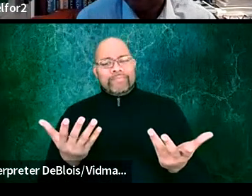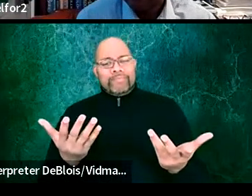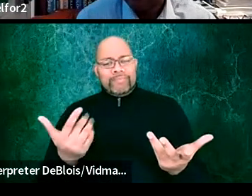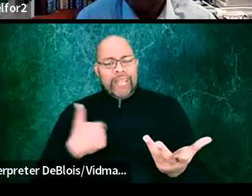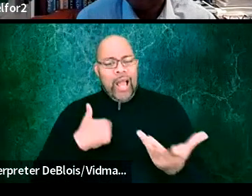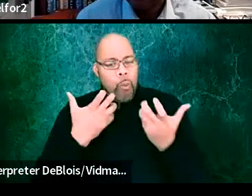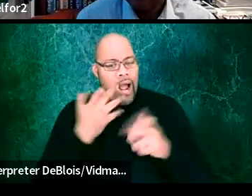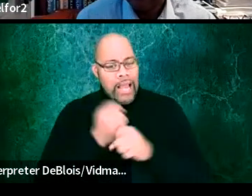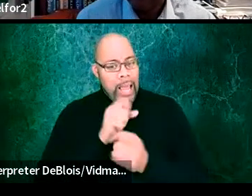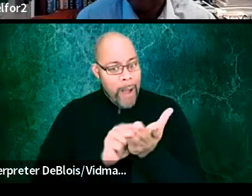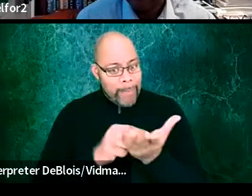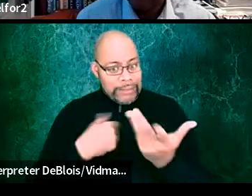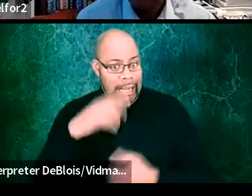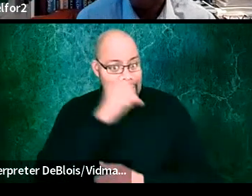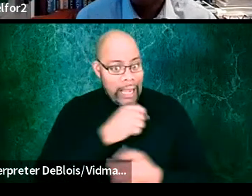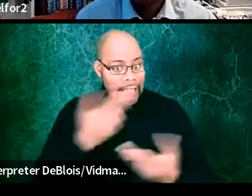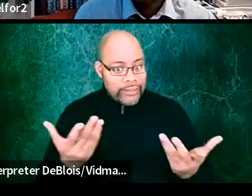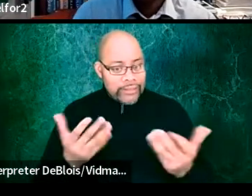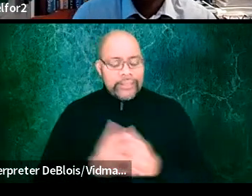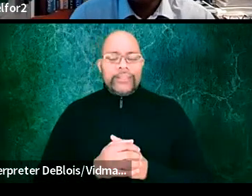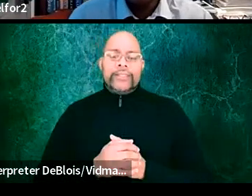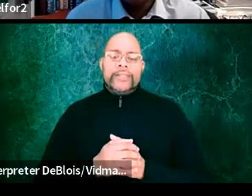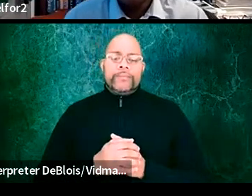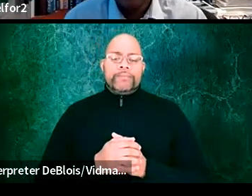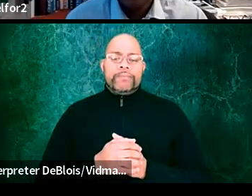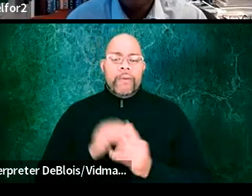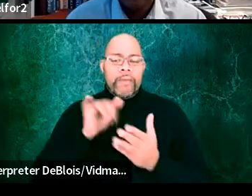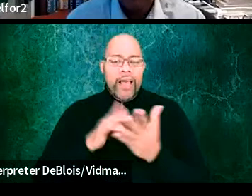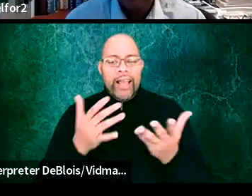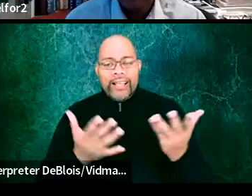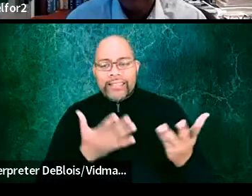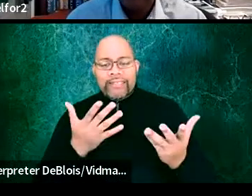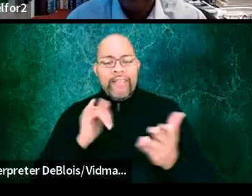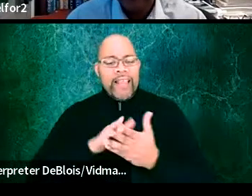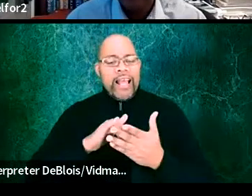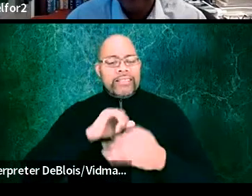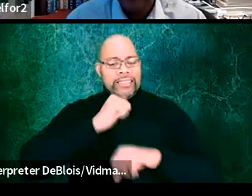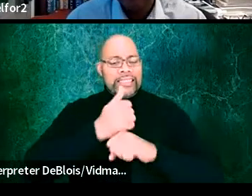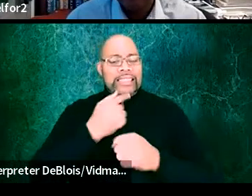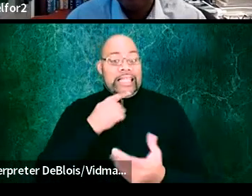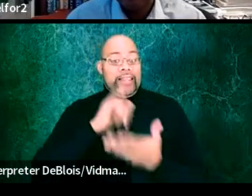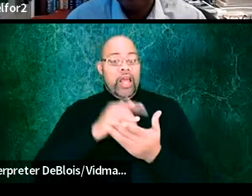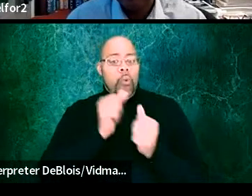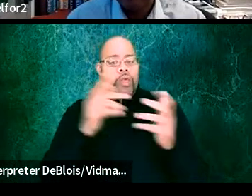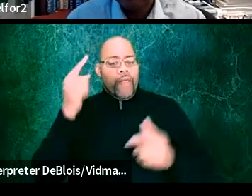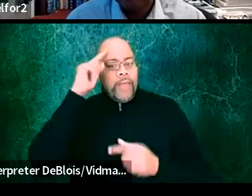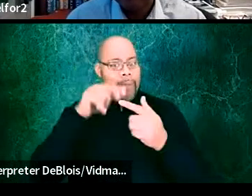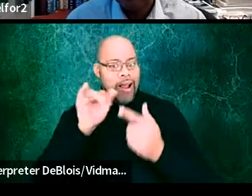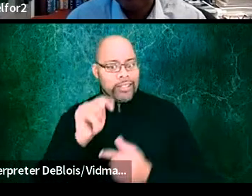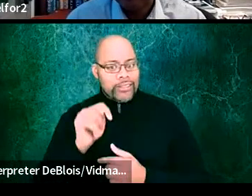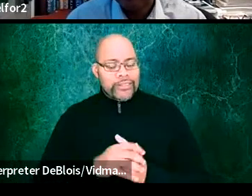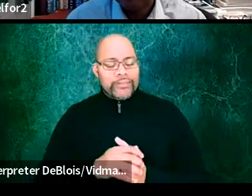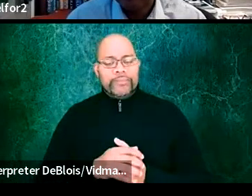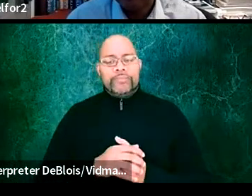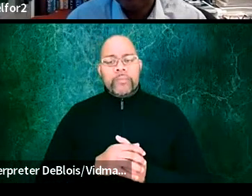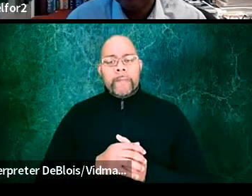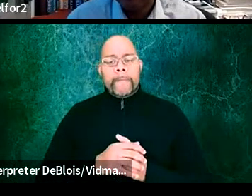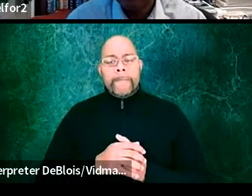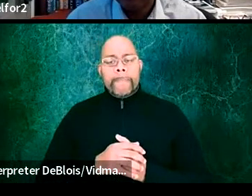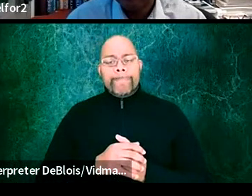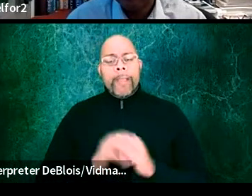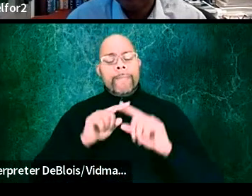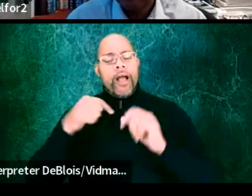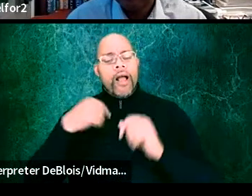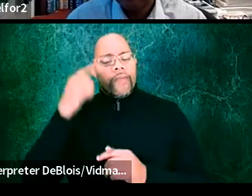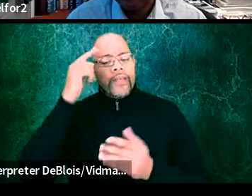I want to get published, I guess. I sort of like said it without really thinking about it. But